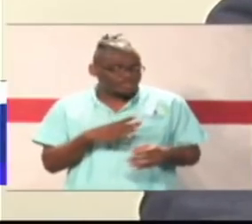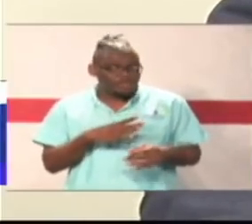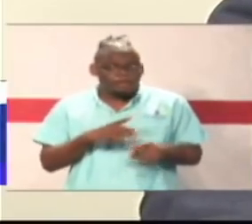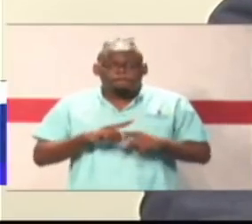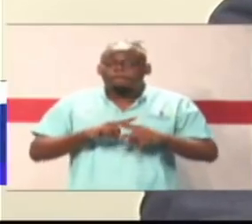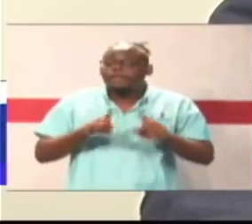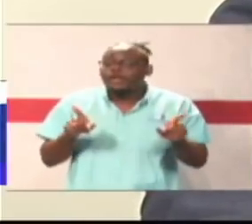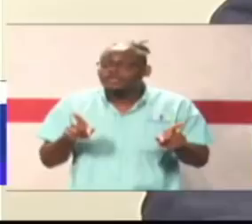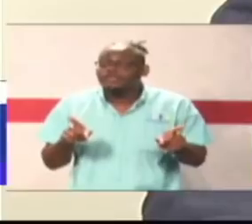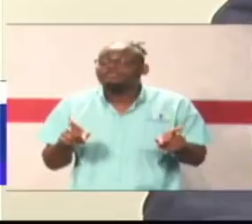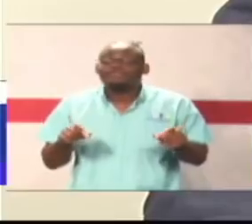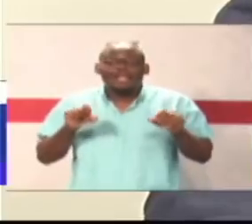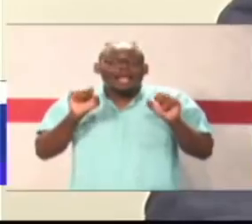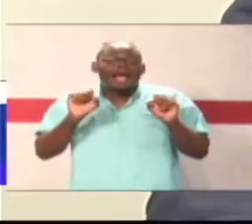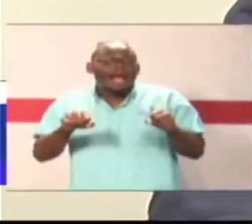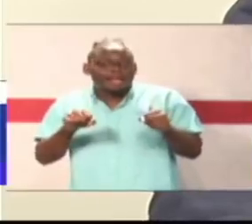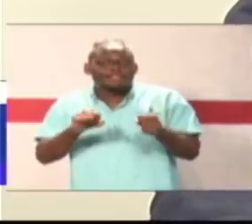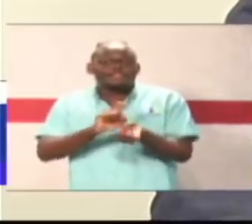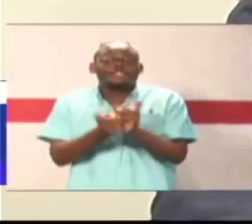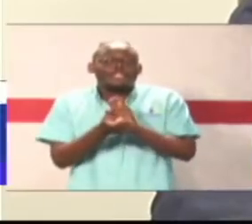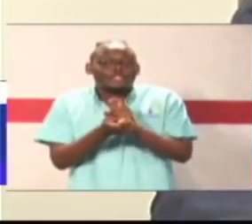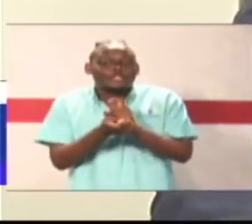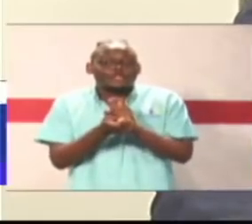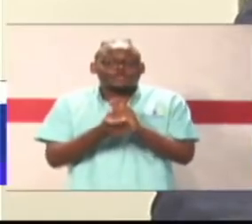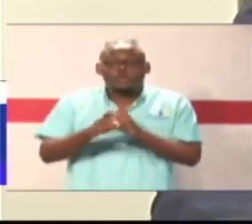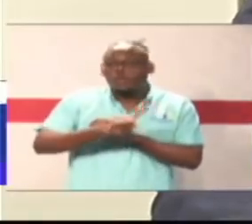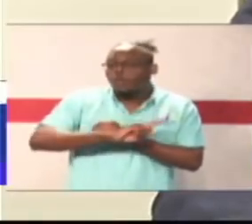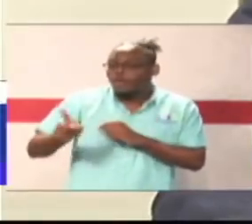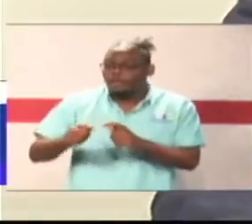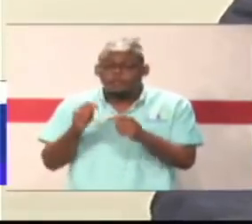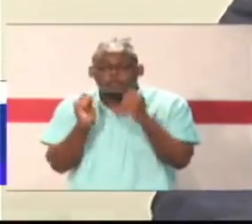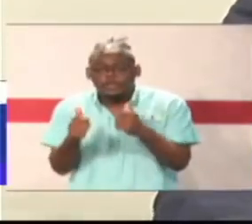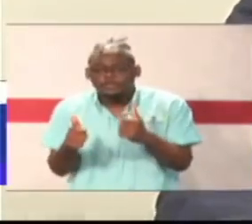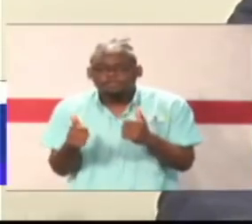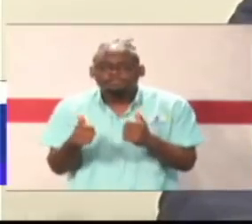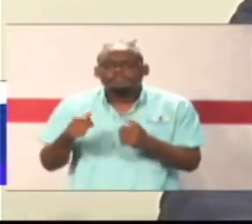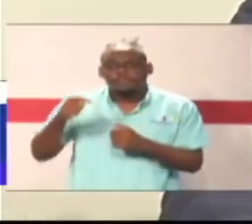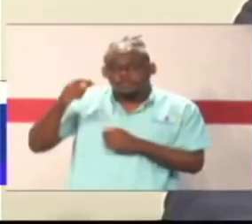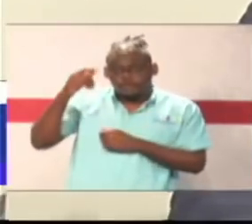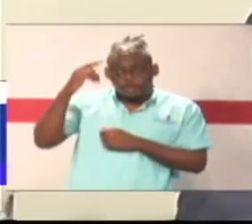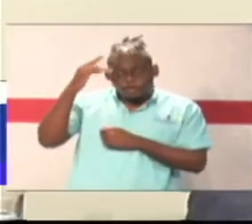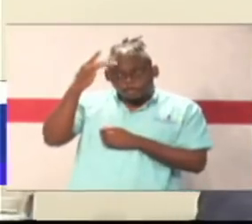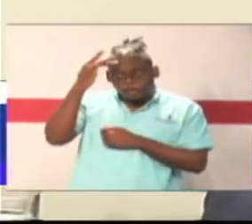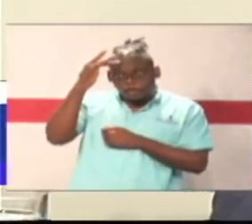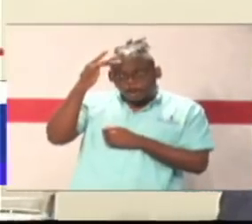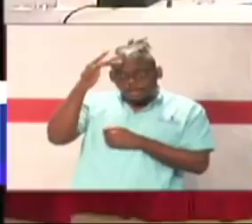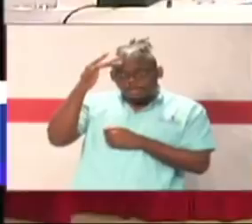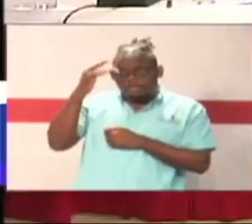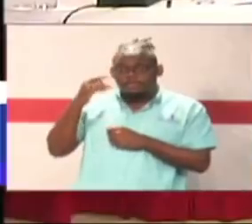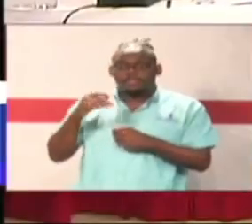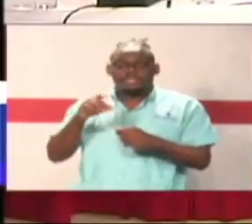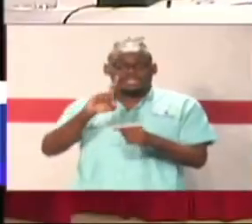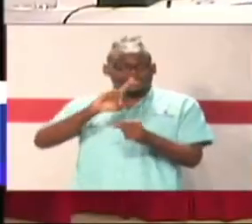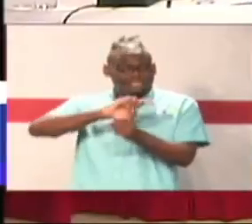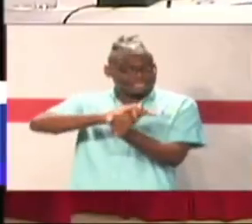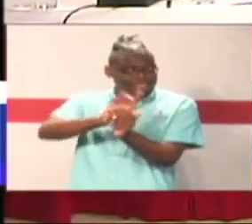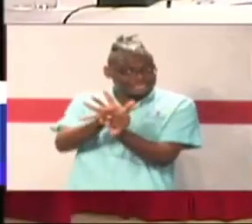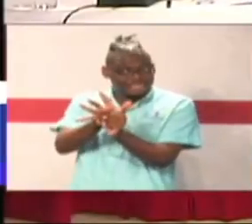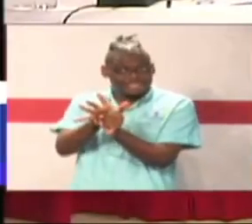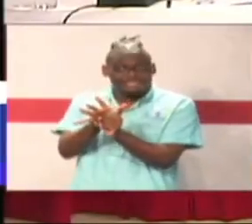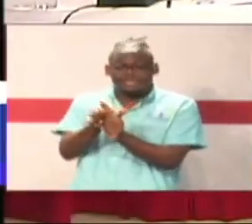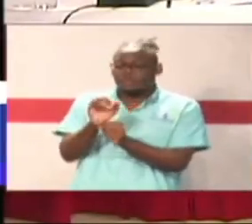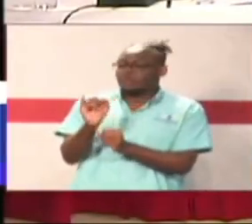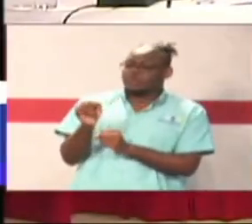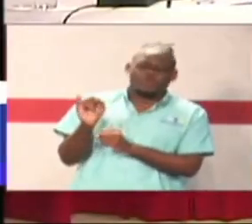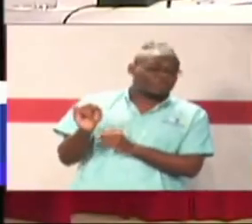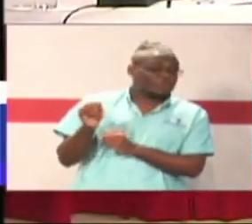be taken away from you in a flash, because the Delta variant, Dr. Hines, is how many times more transmissible? It's 3 to 4